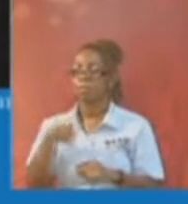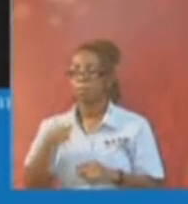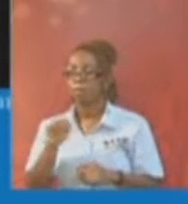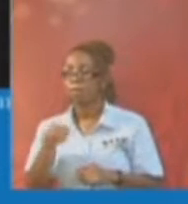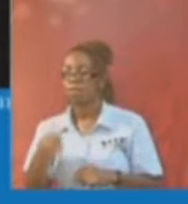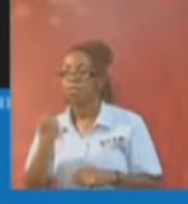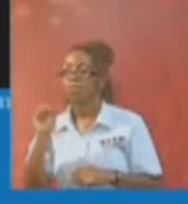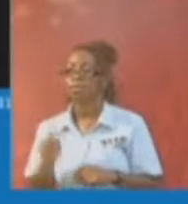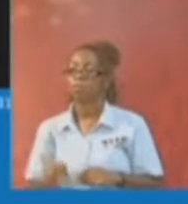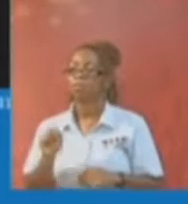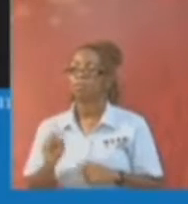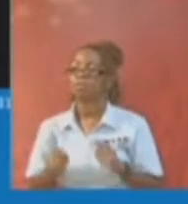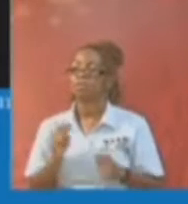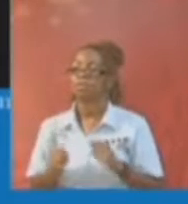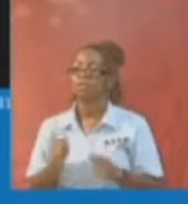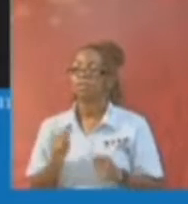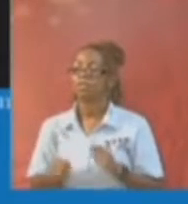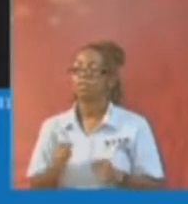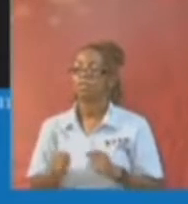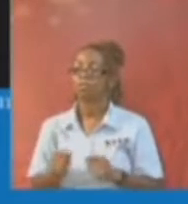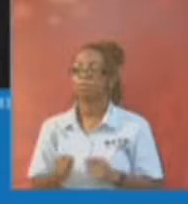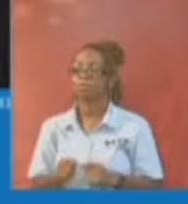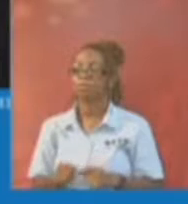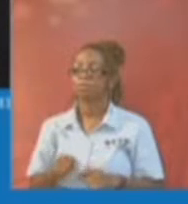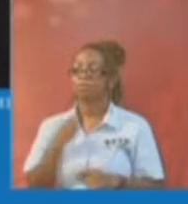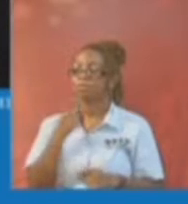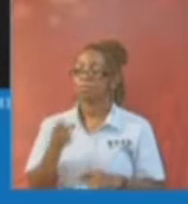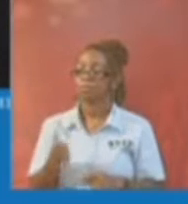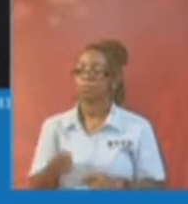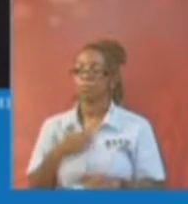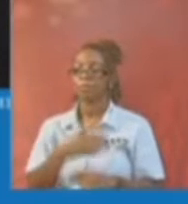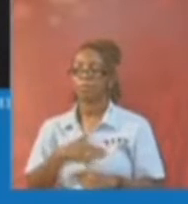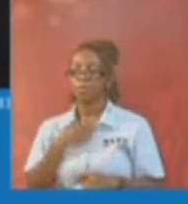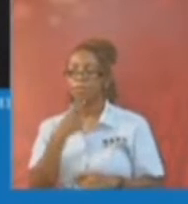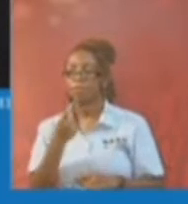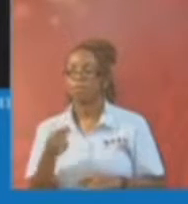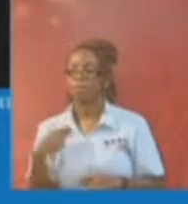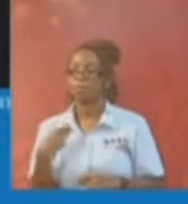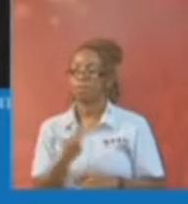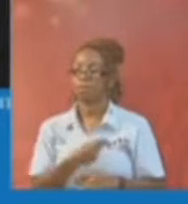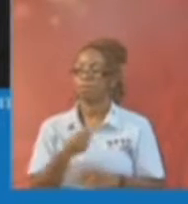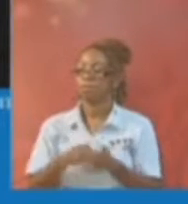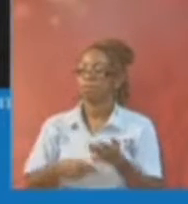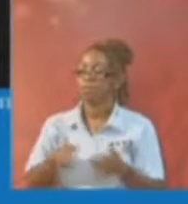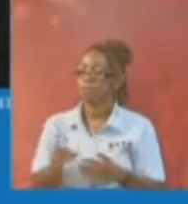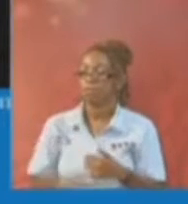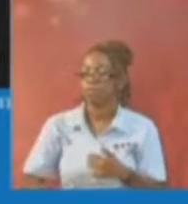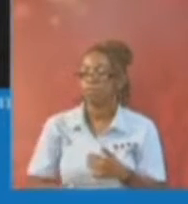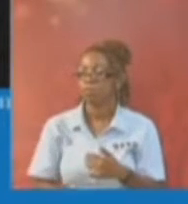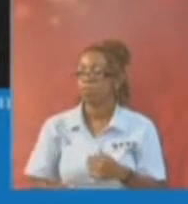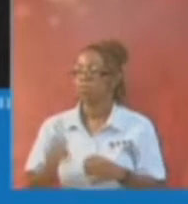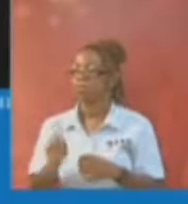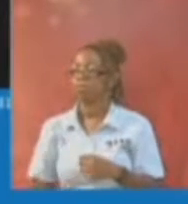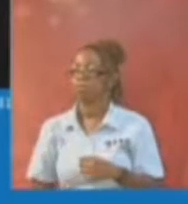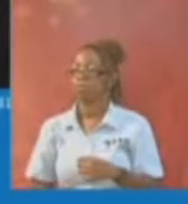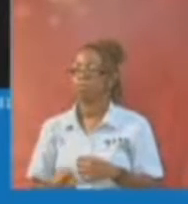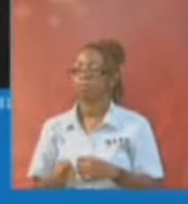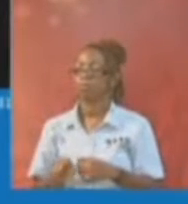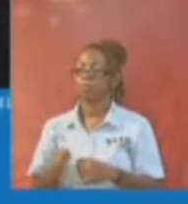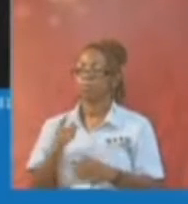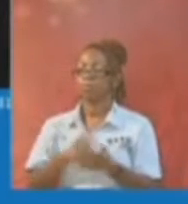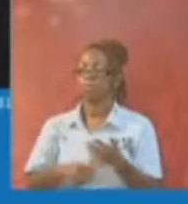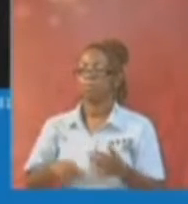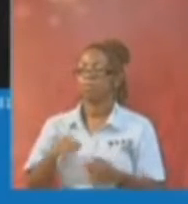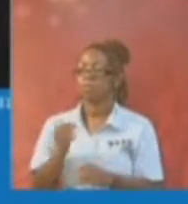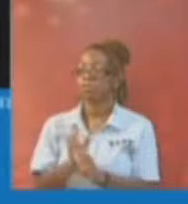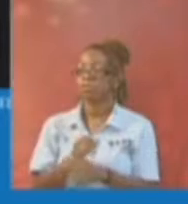larger concentration of COVID-19 cases. Can you tell us what area is that, and what has caused that spread?